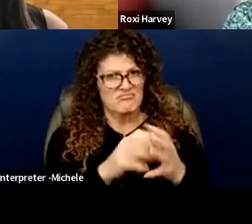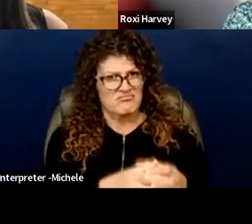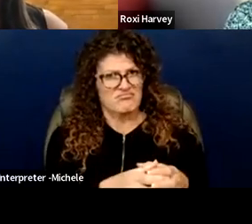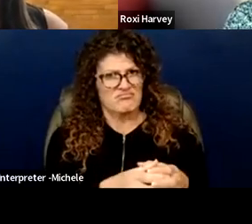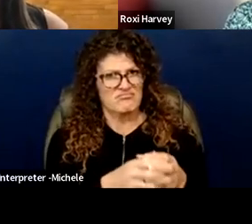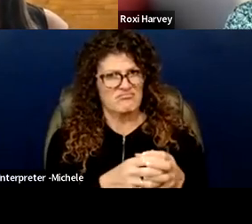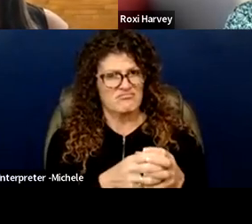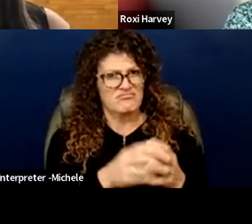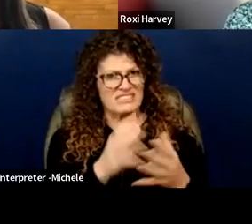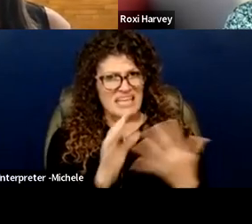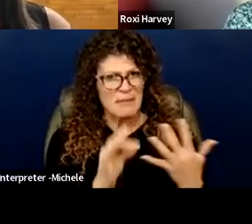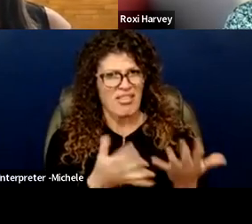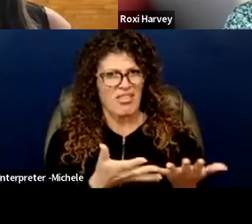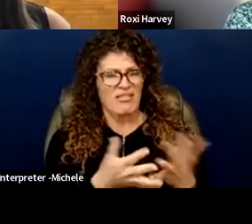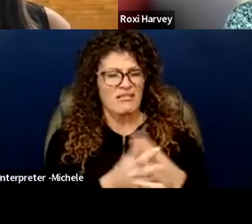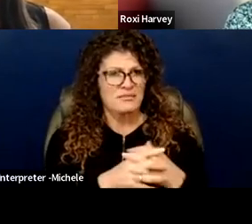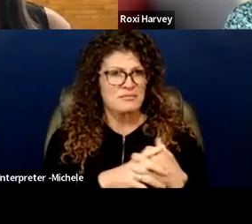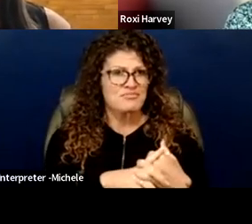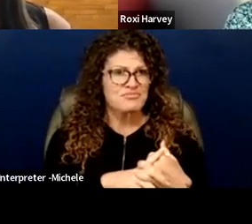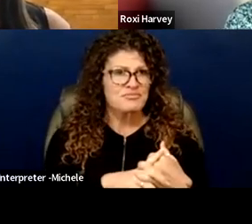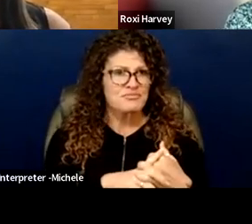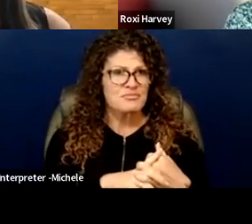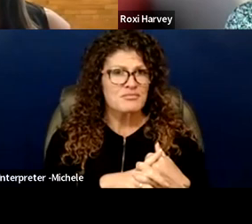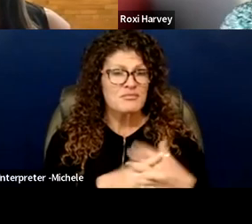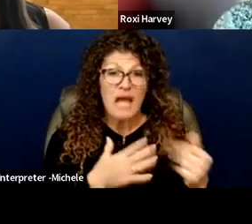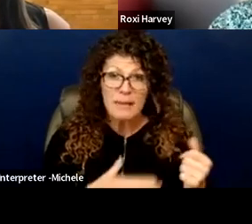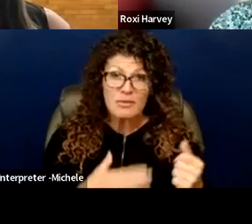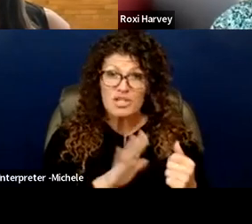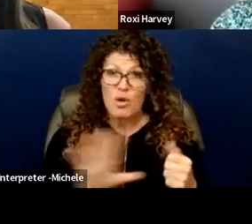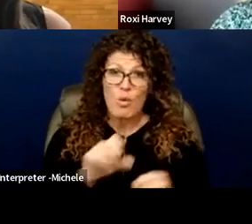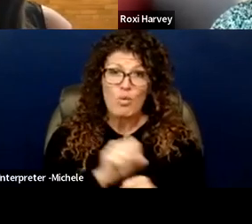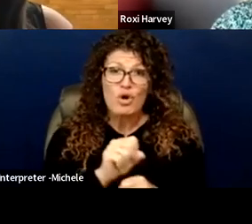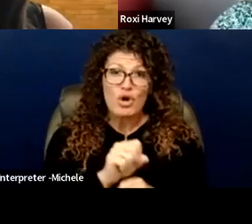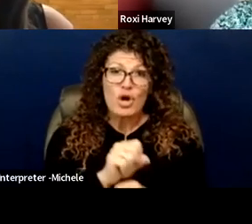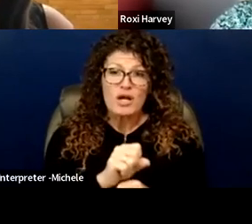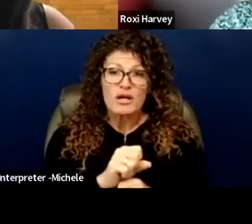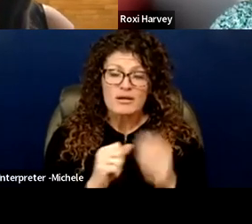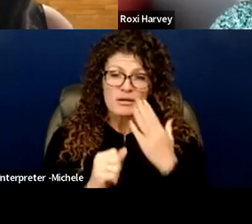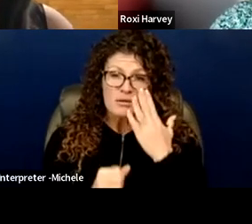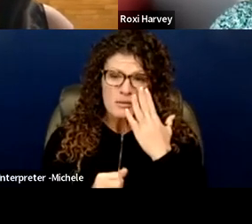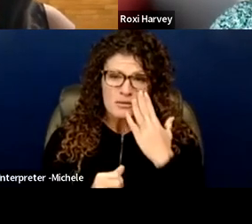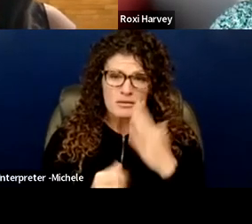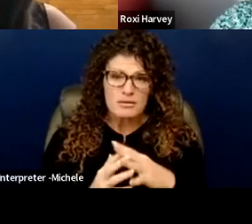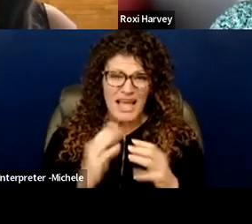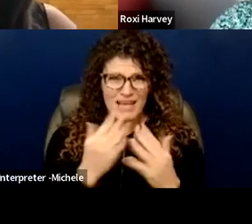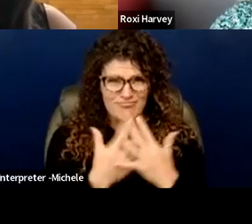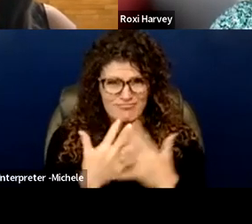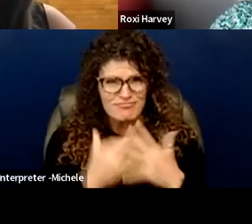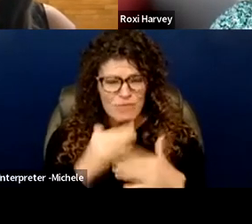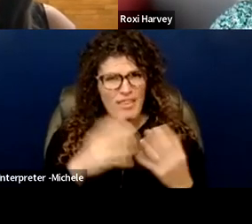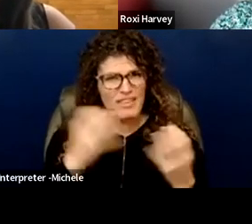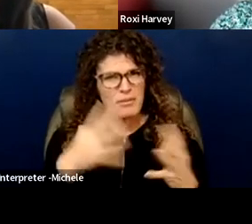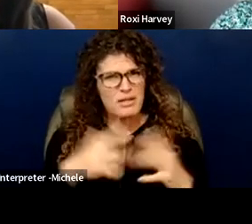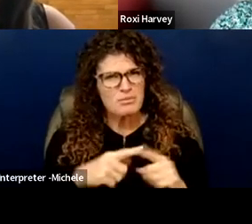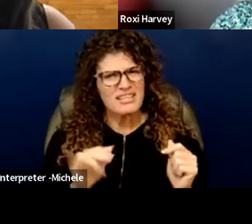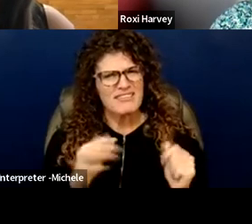small sample size, sorry. And so I do appreciate the work on this and distilling the information. But I also, if I